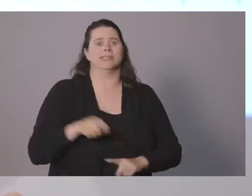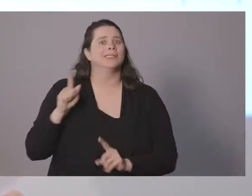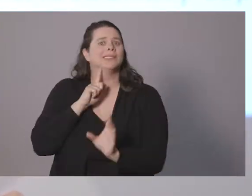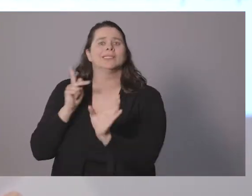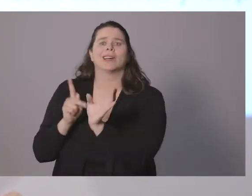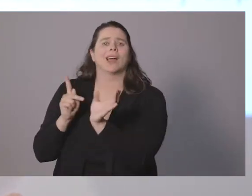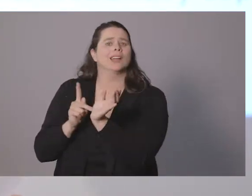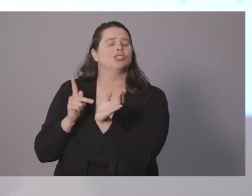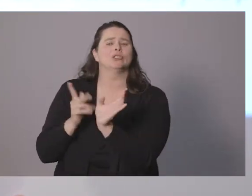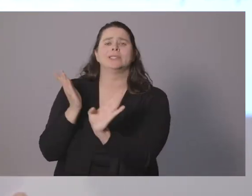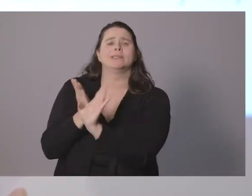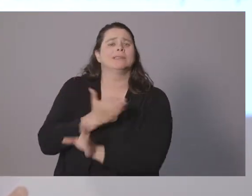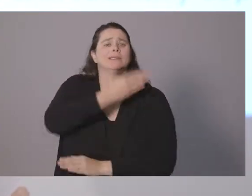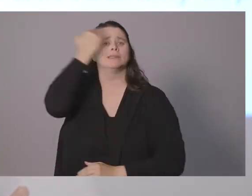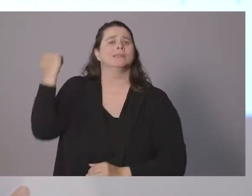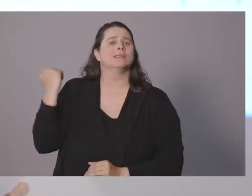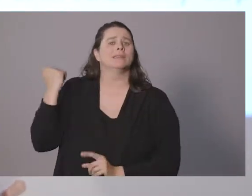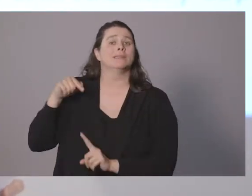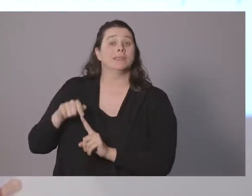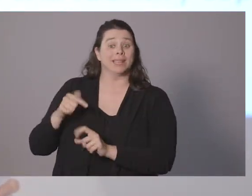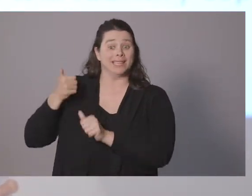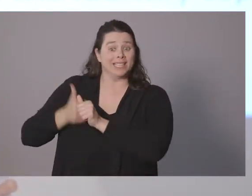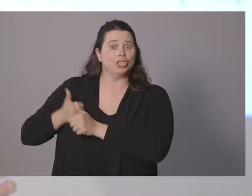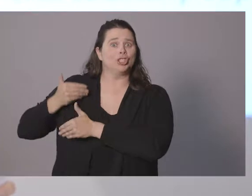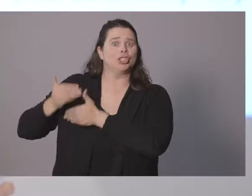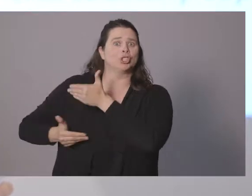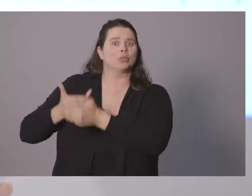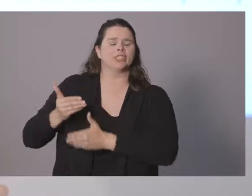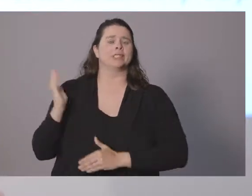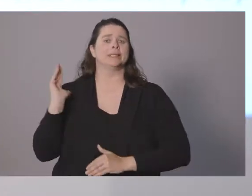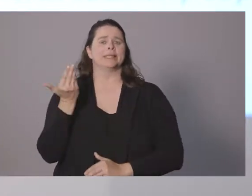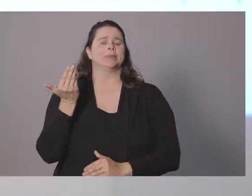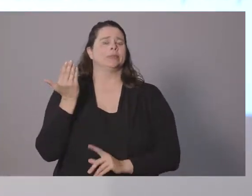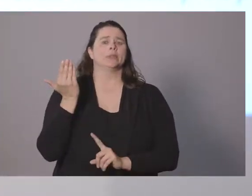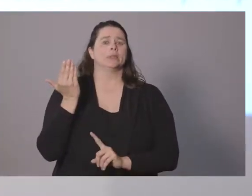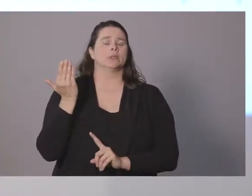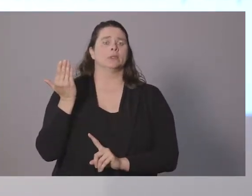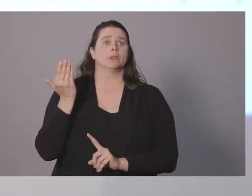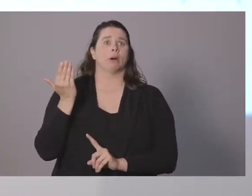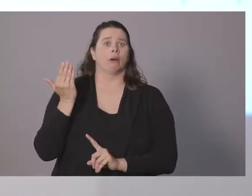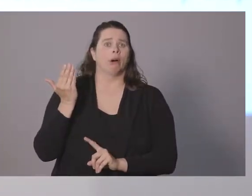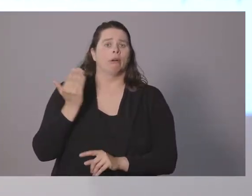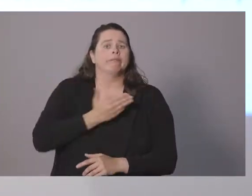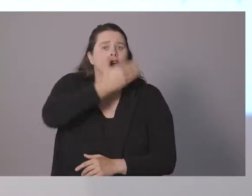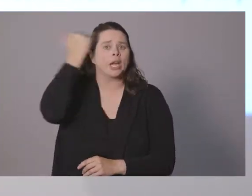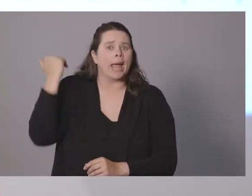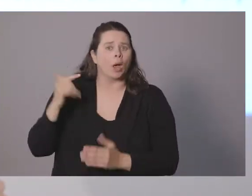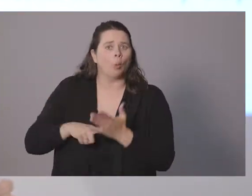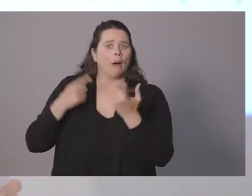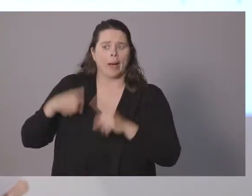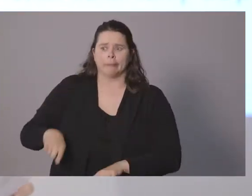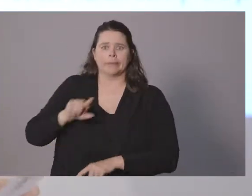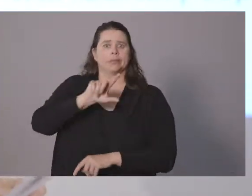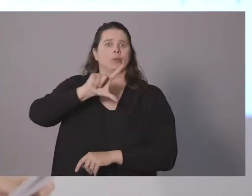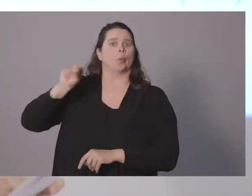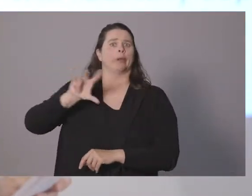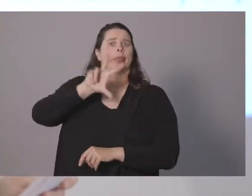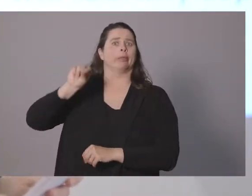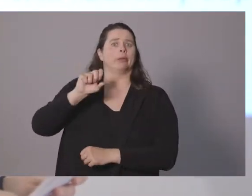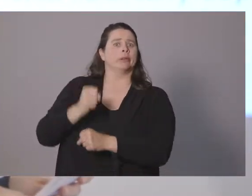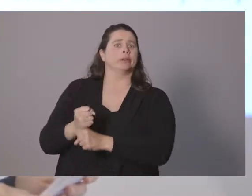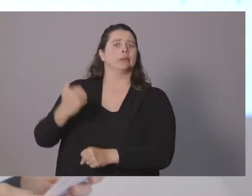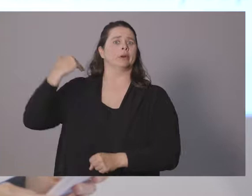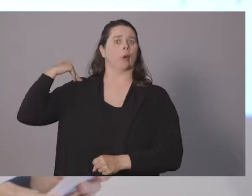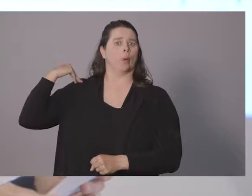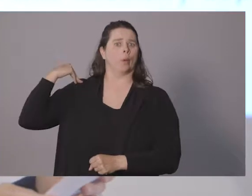formulate psychological phenomenon in a new language, to find a contemporary voice, in keeping with the political tenor of the